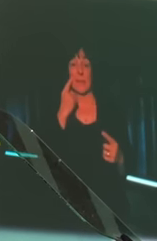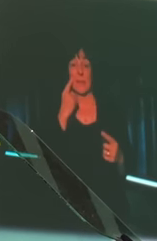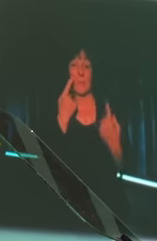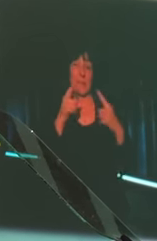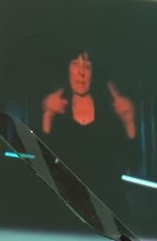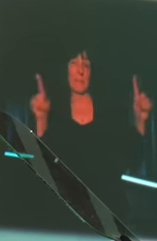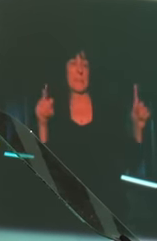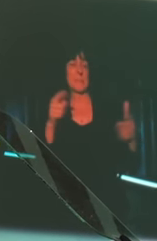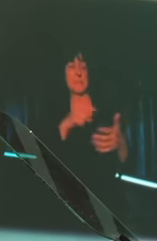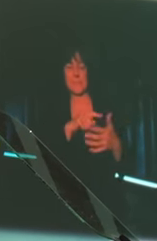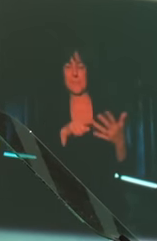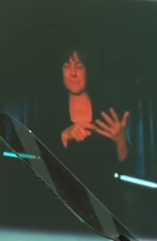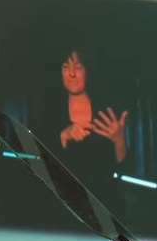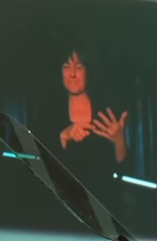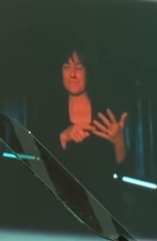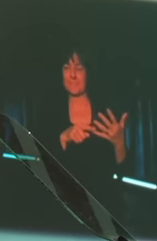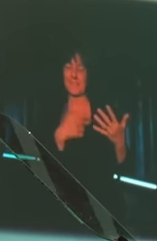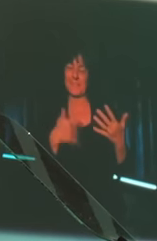accomplishments,